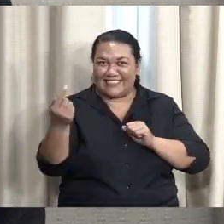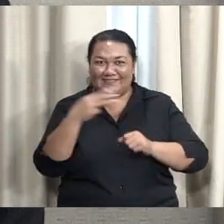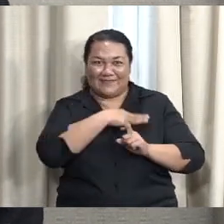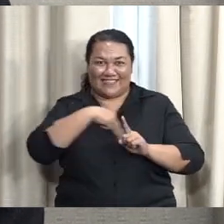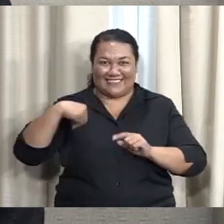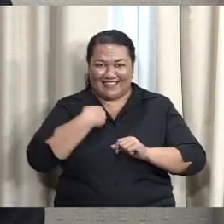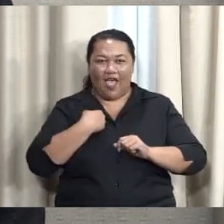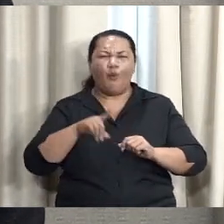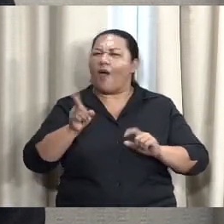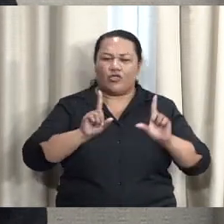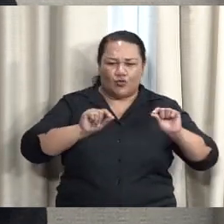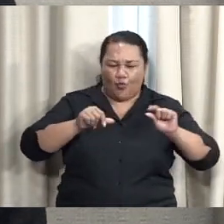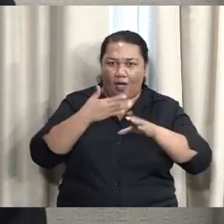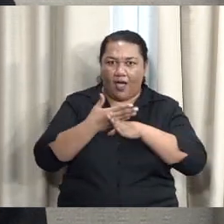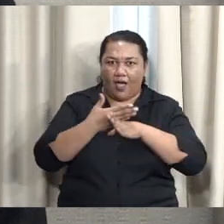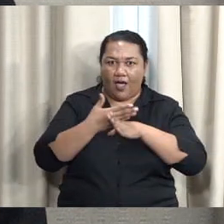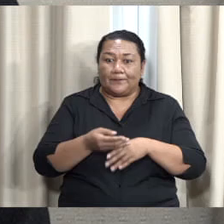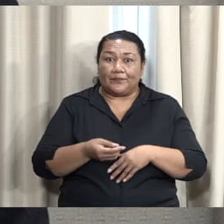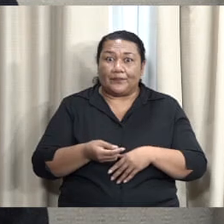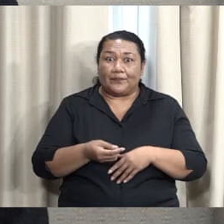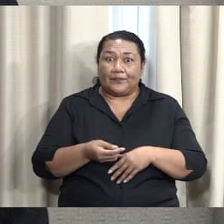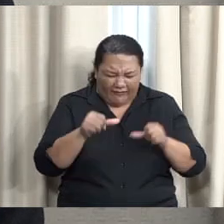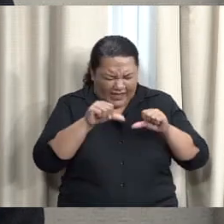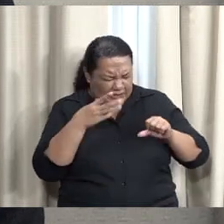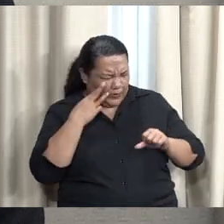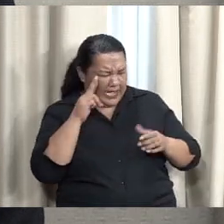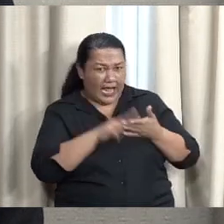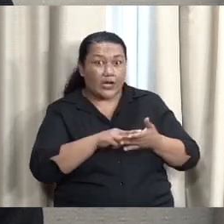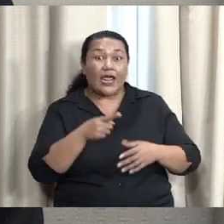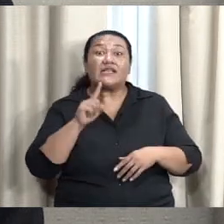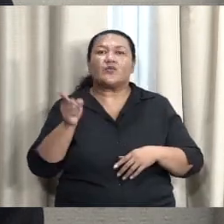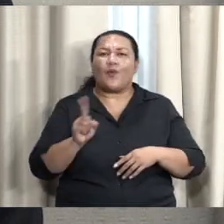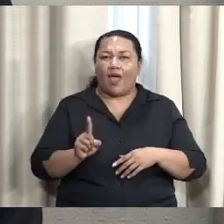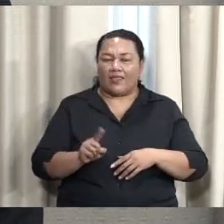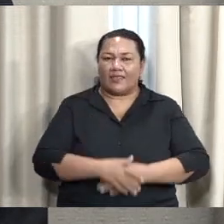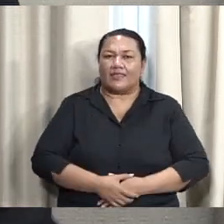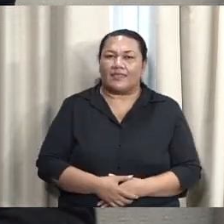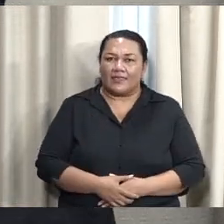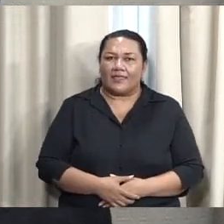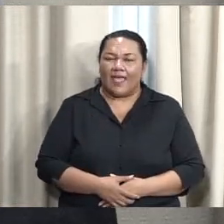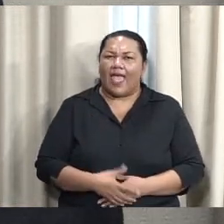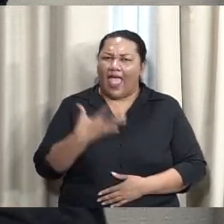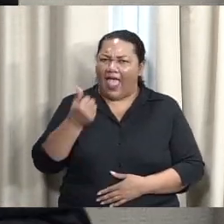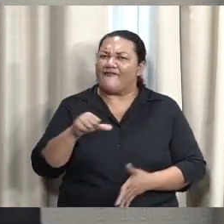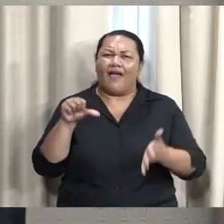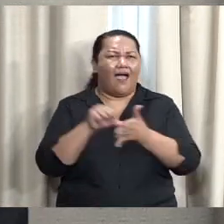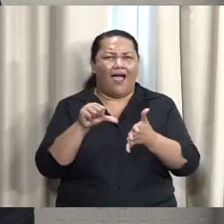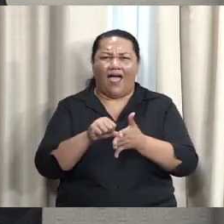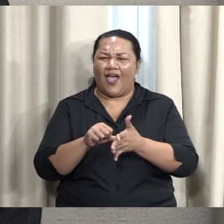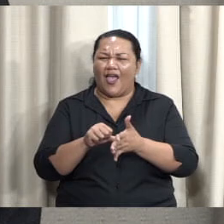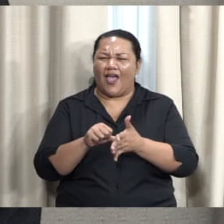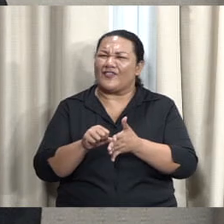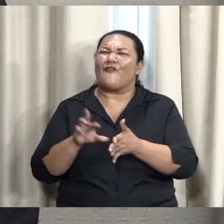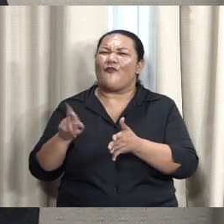In this very early phase, we have recognized that families are going through tough times